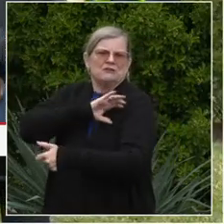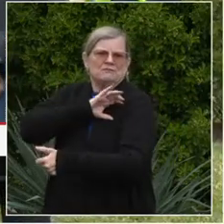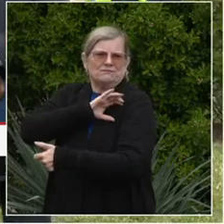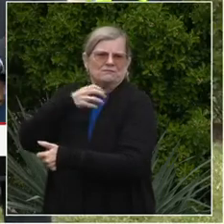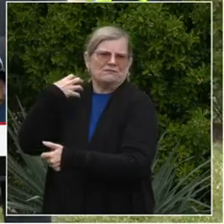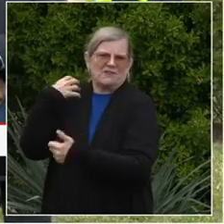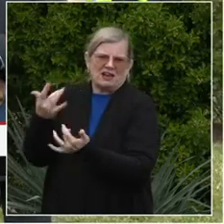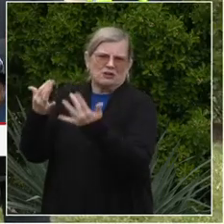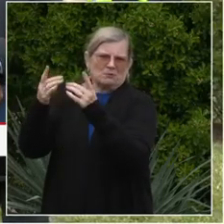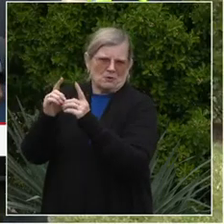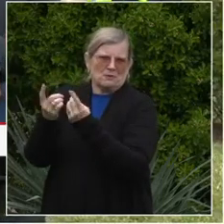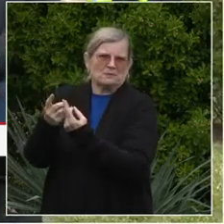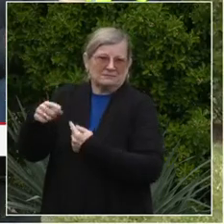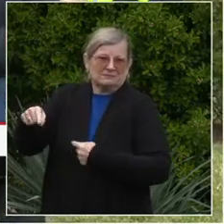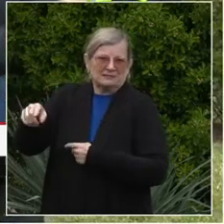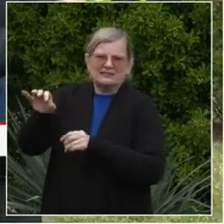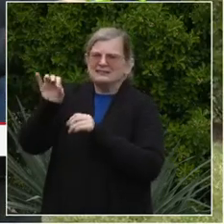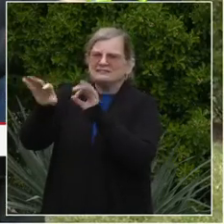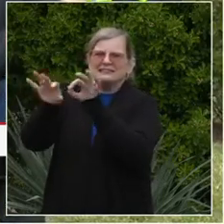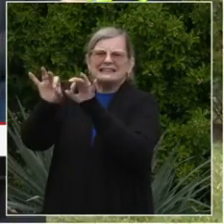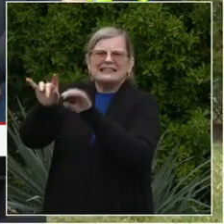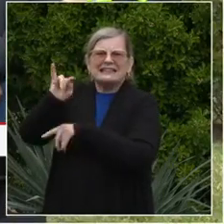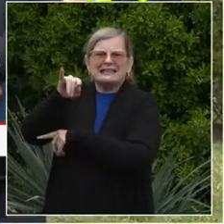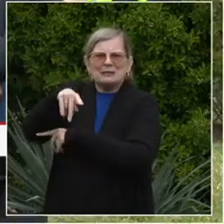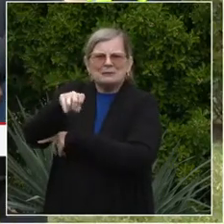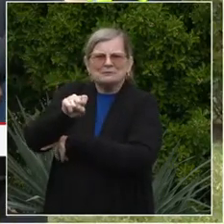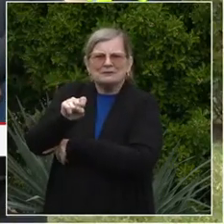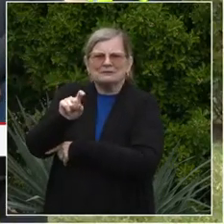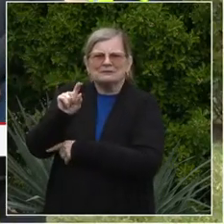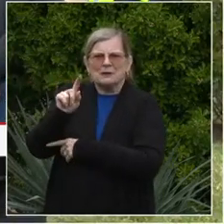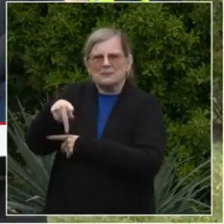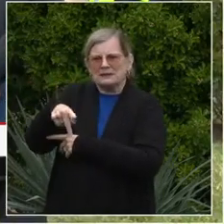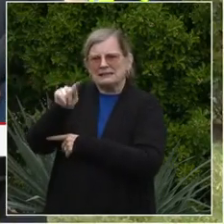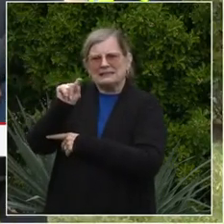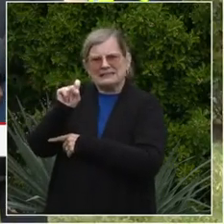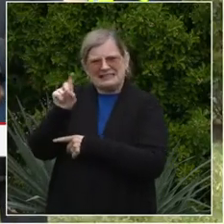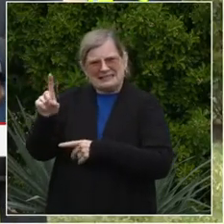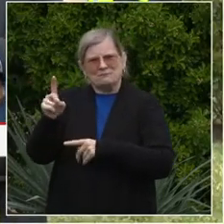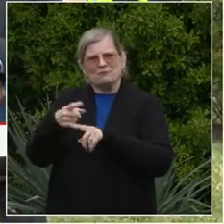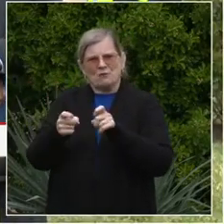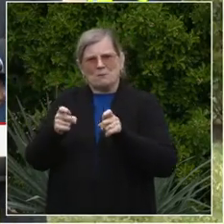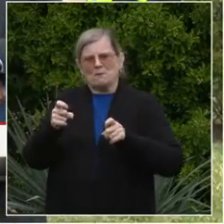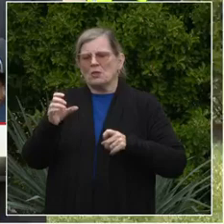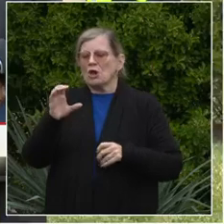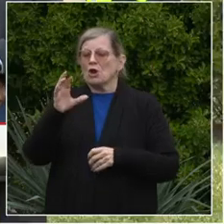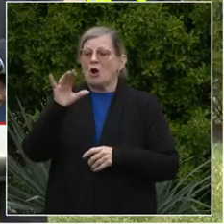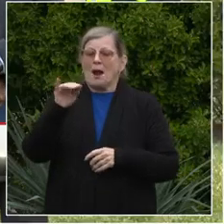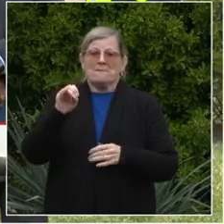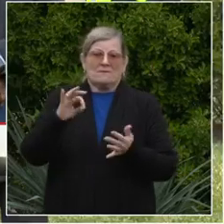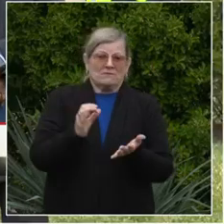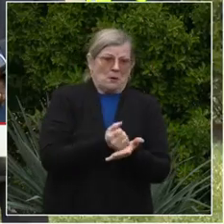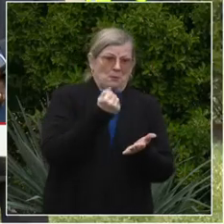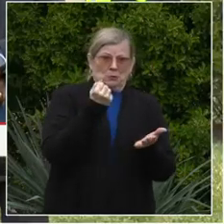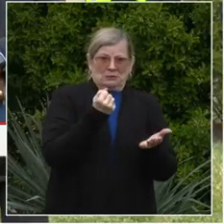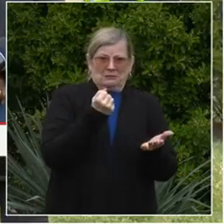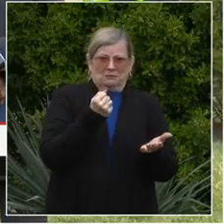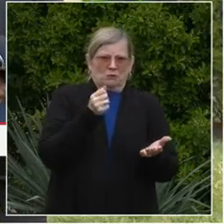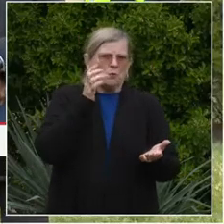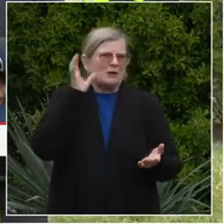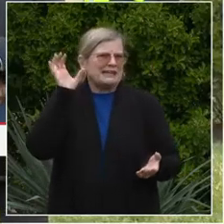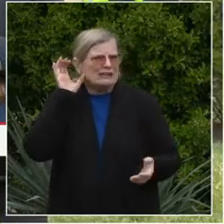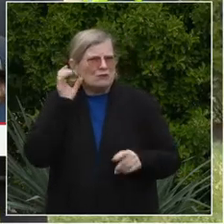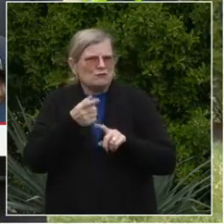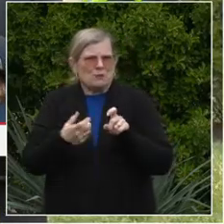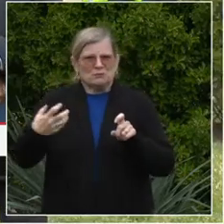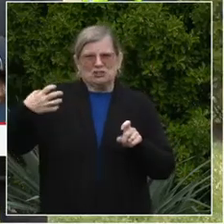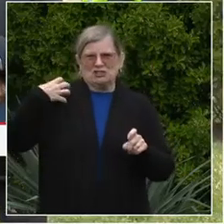some tips from MPD about avoiding crimes of opportunity. We will also hear from Chief Donnelly about